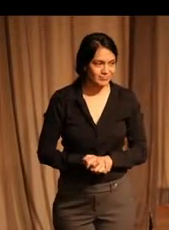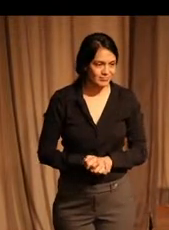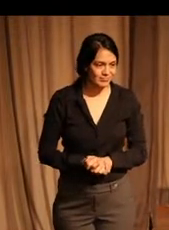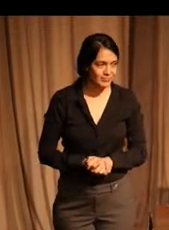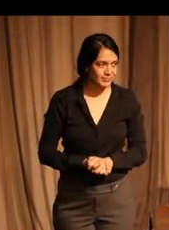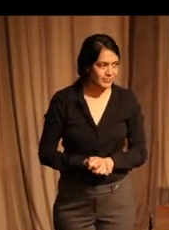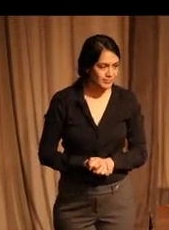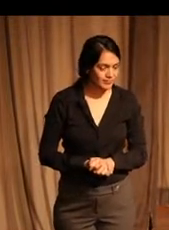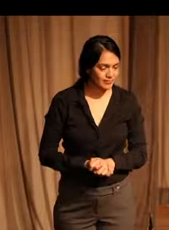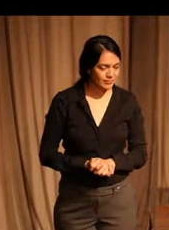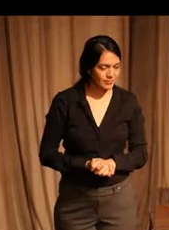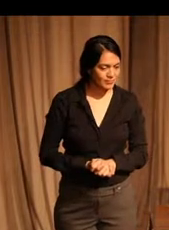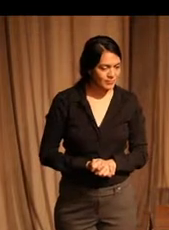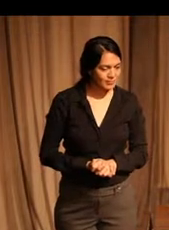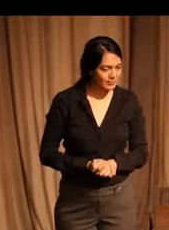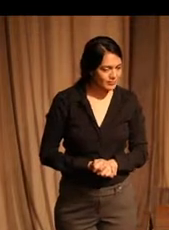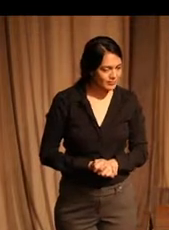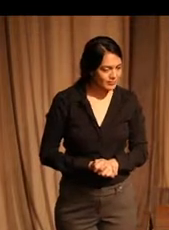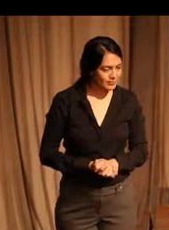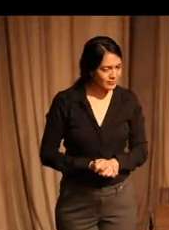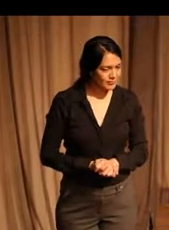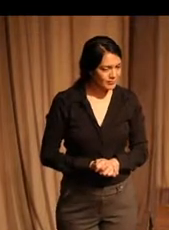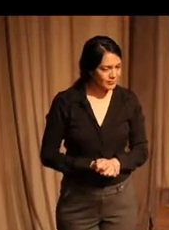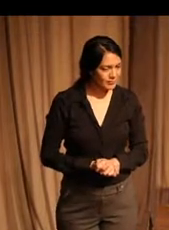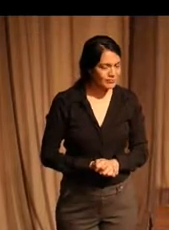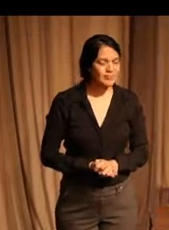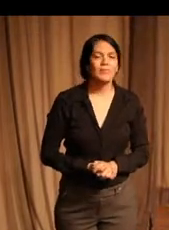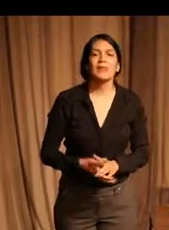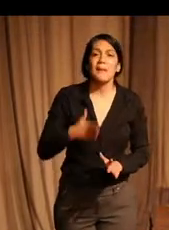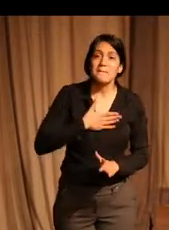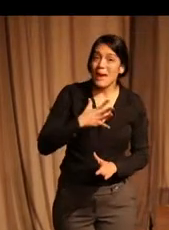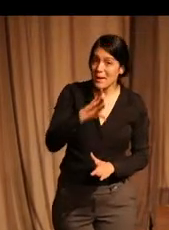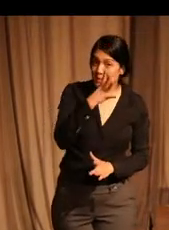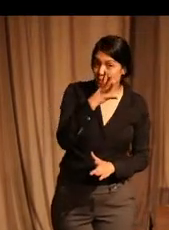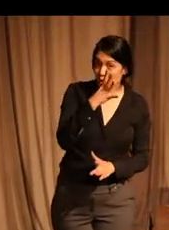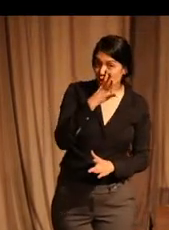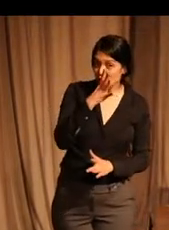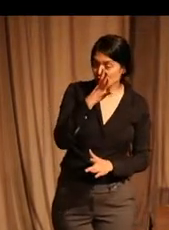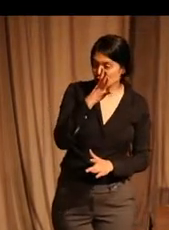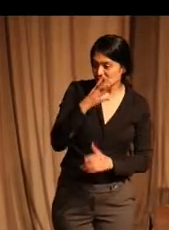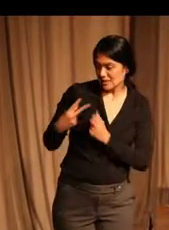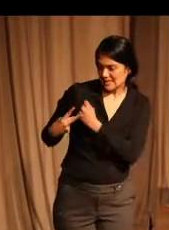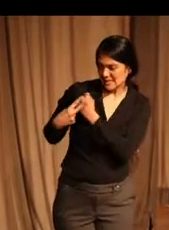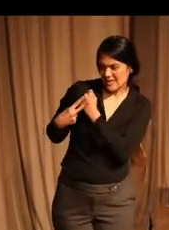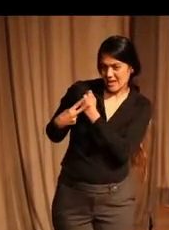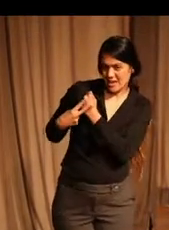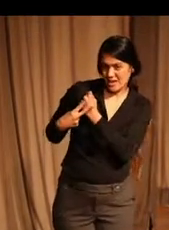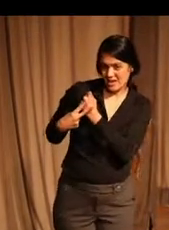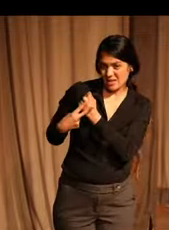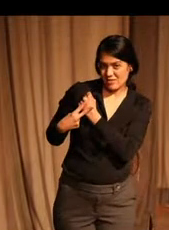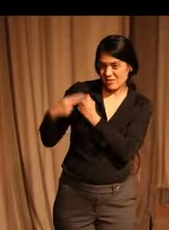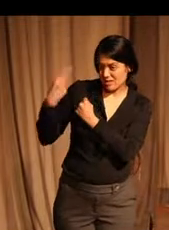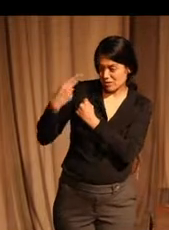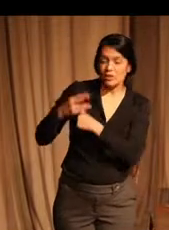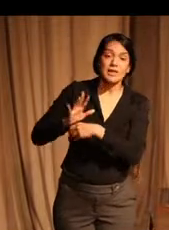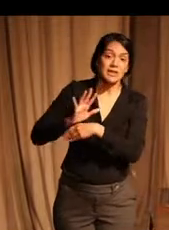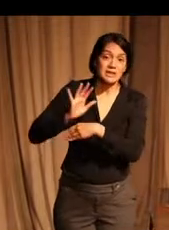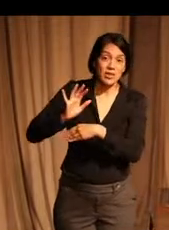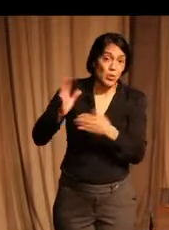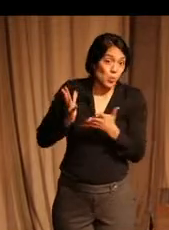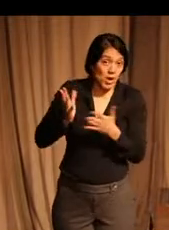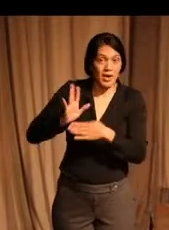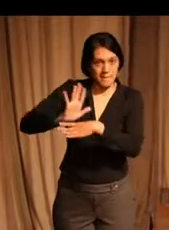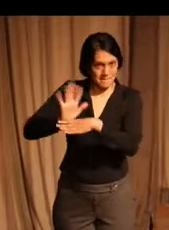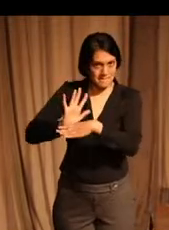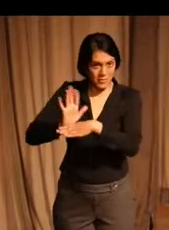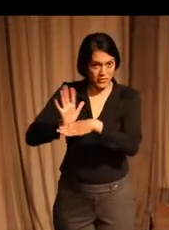But I would like to add something about the archives of my mother. The archives are, the films,